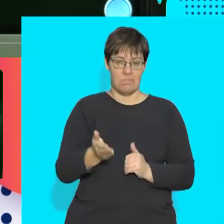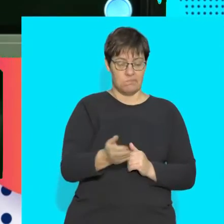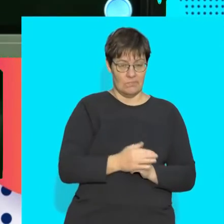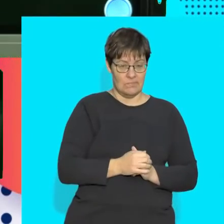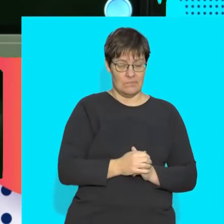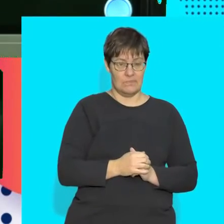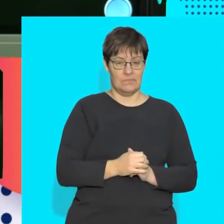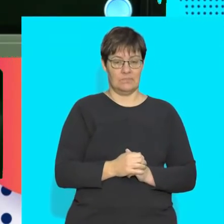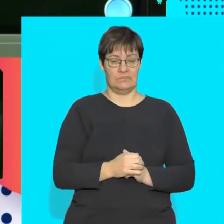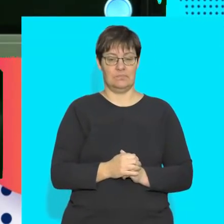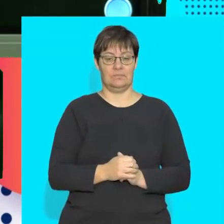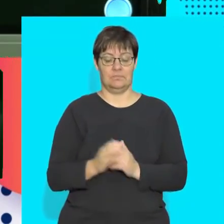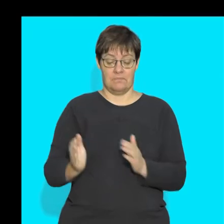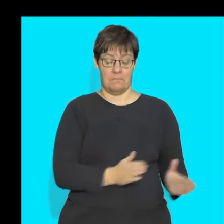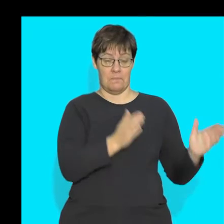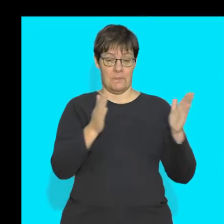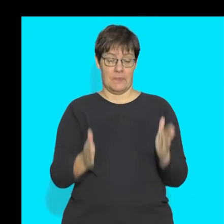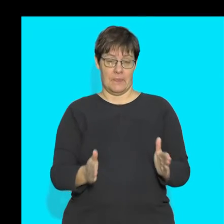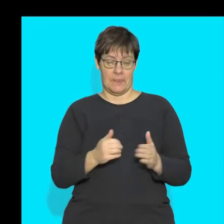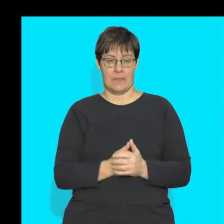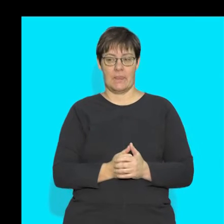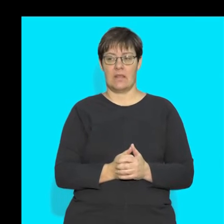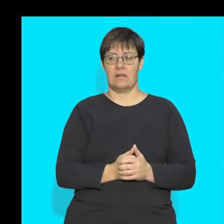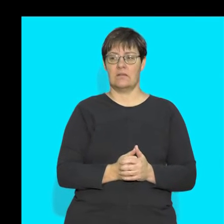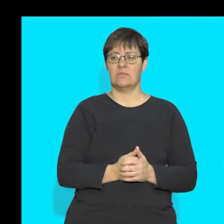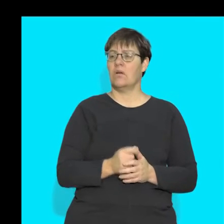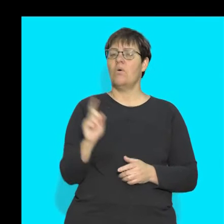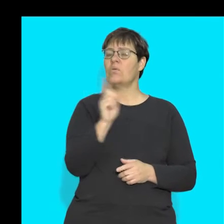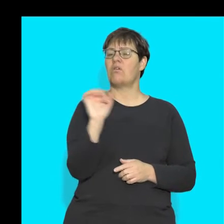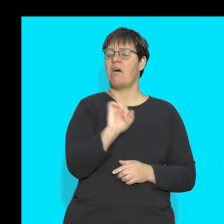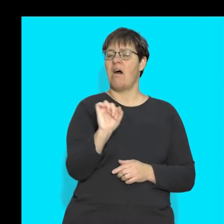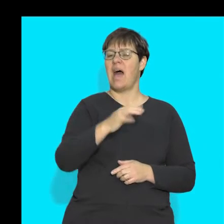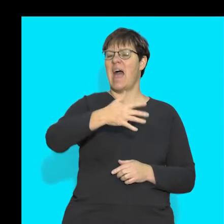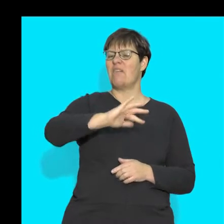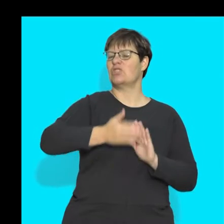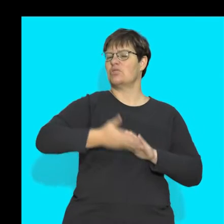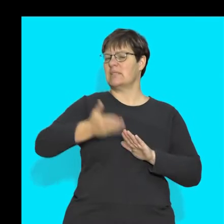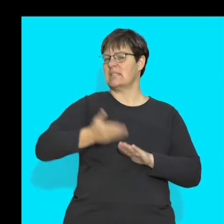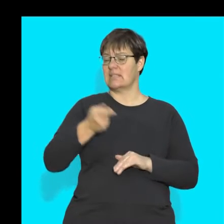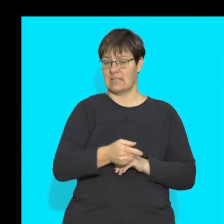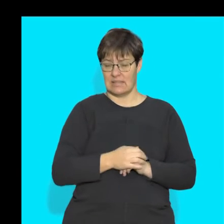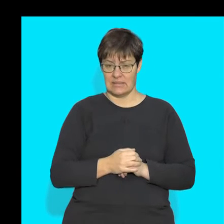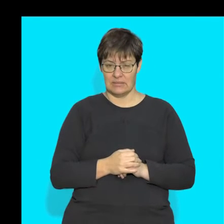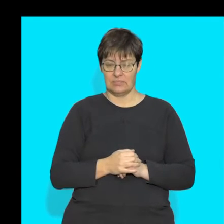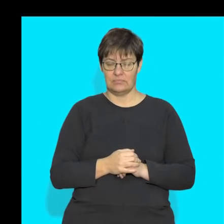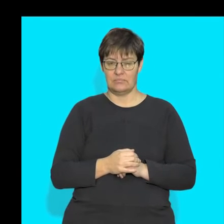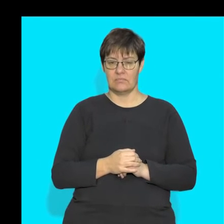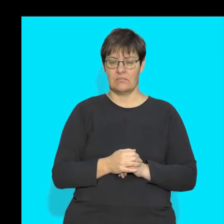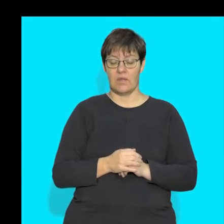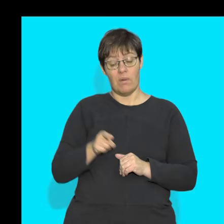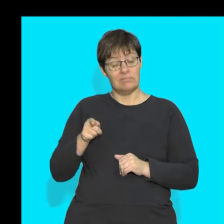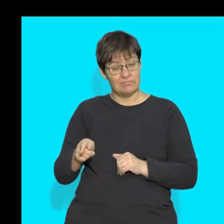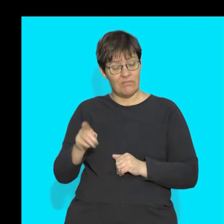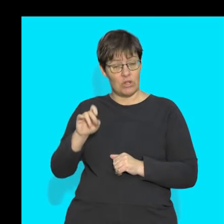in. Next question was, what was the car's average speed? We